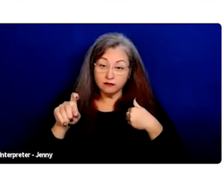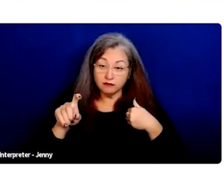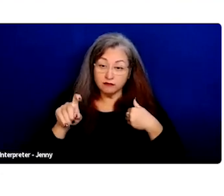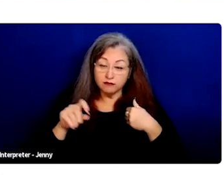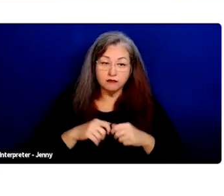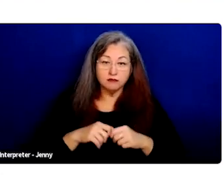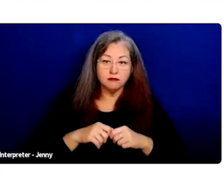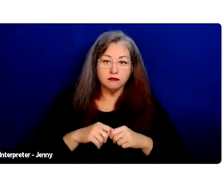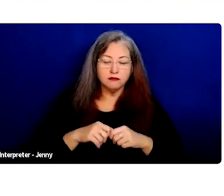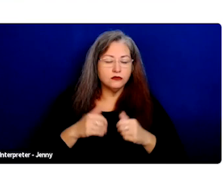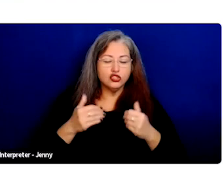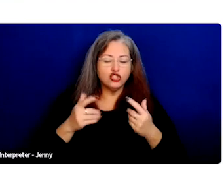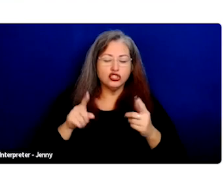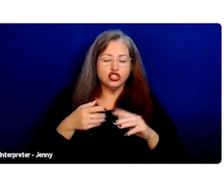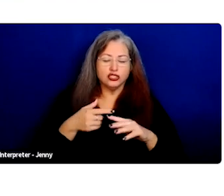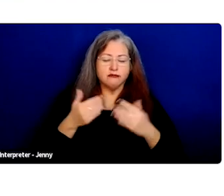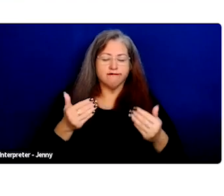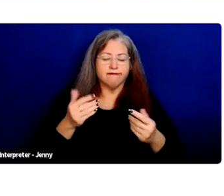Just notice.